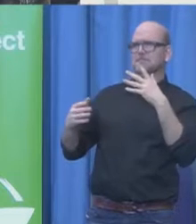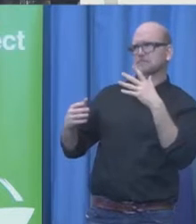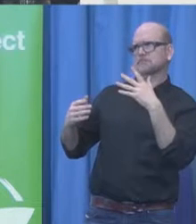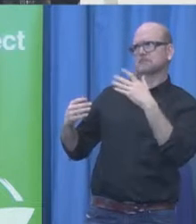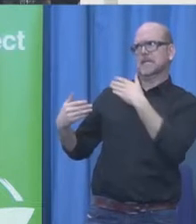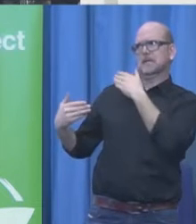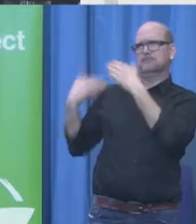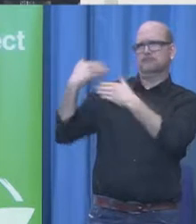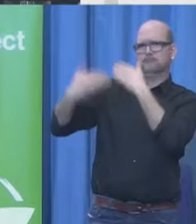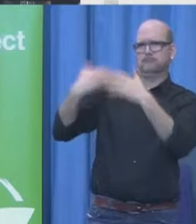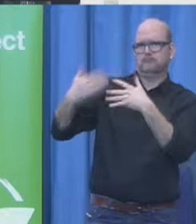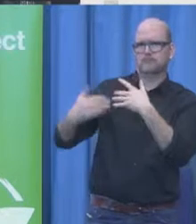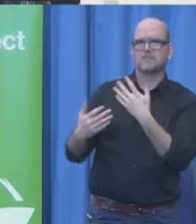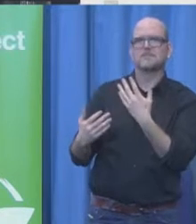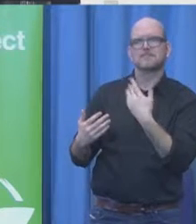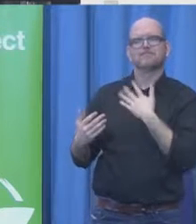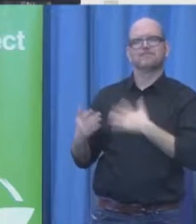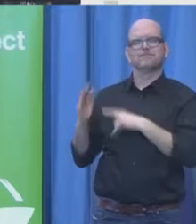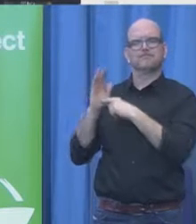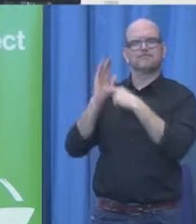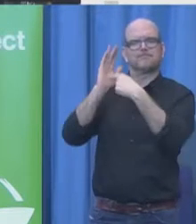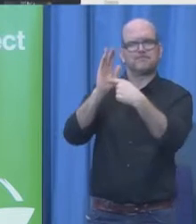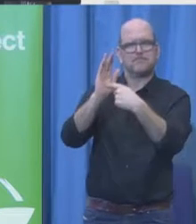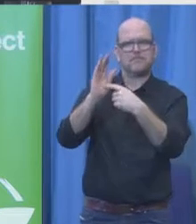model because we have